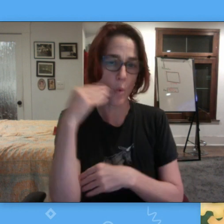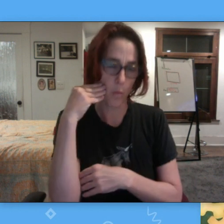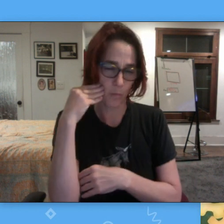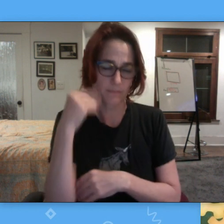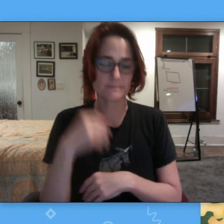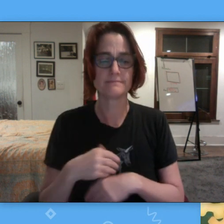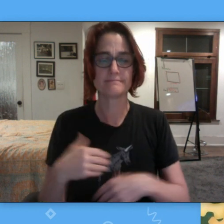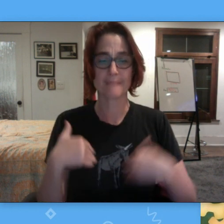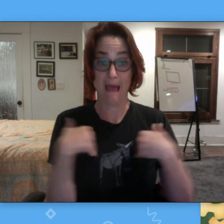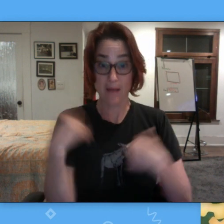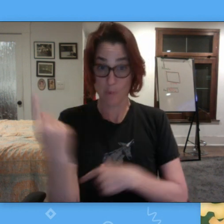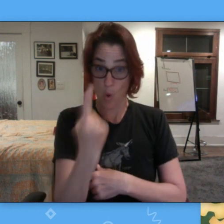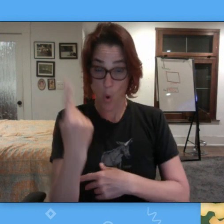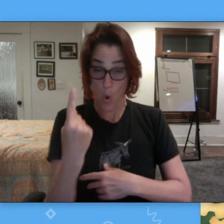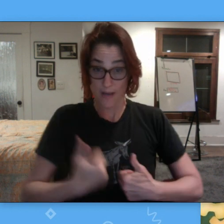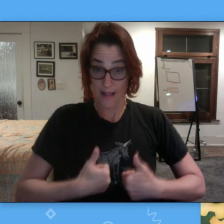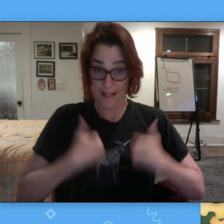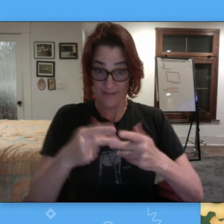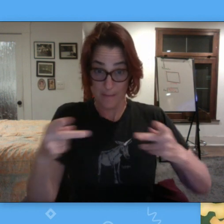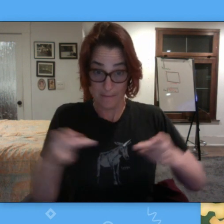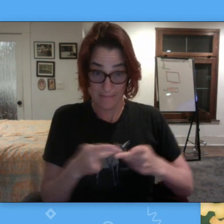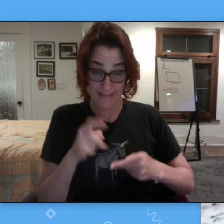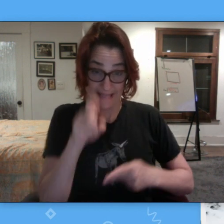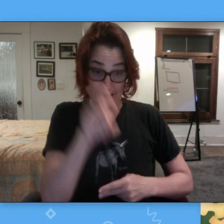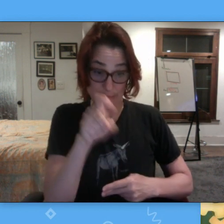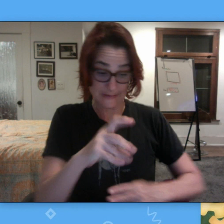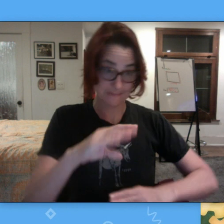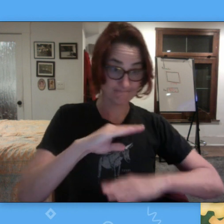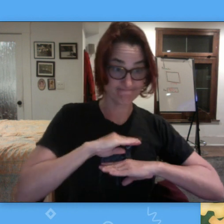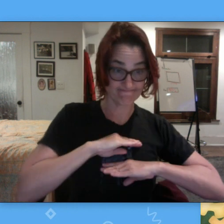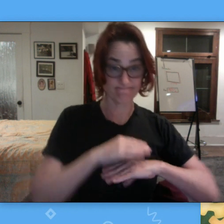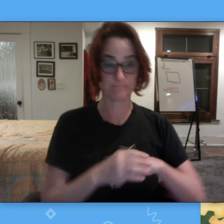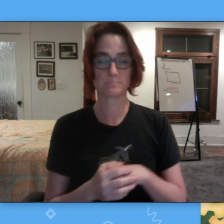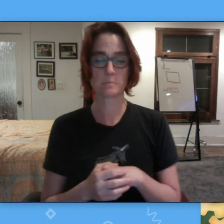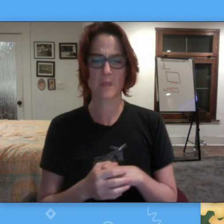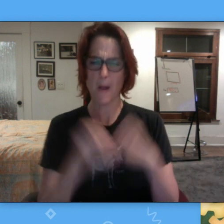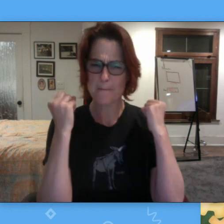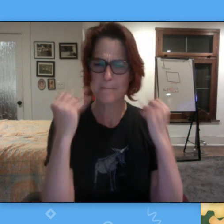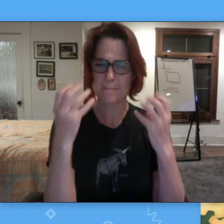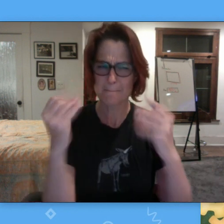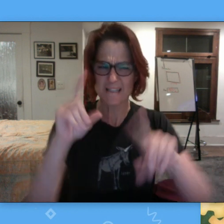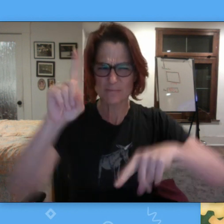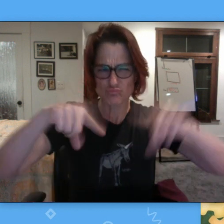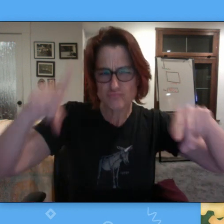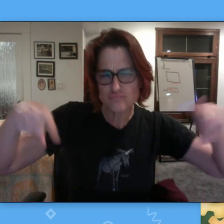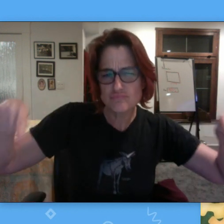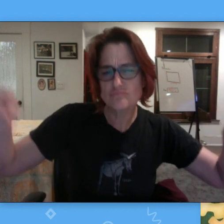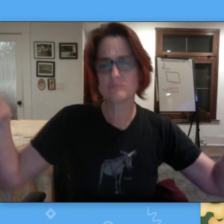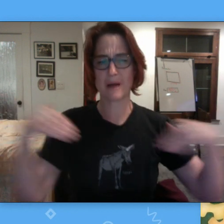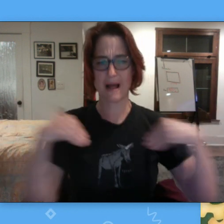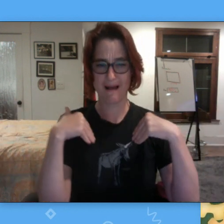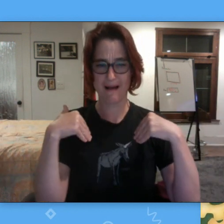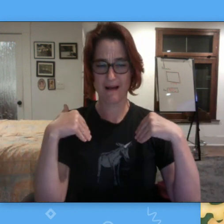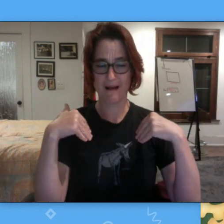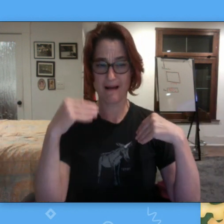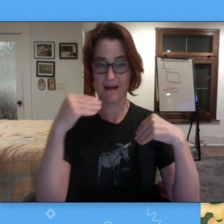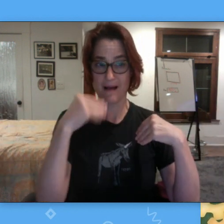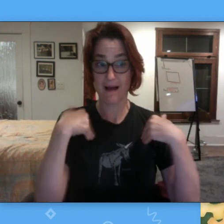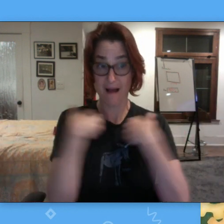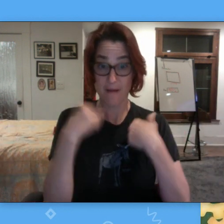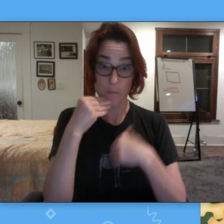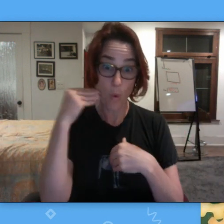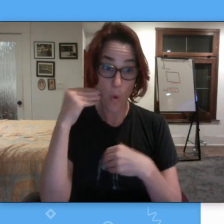Animals only live in places where their needs are met. And there are many different kinds of habitats around